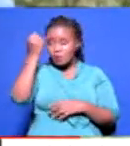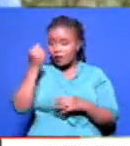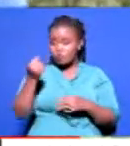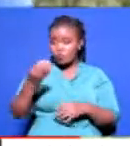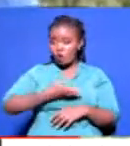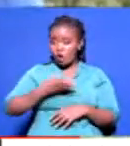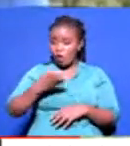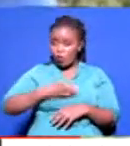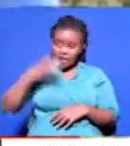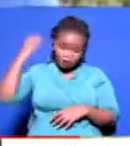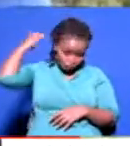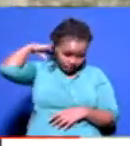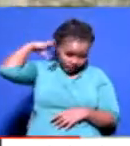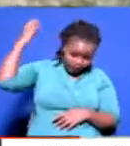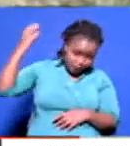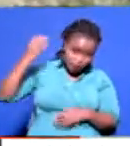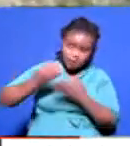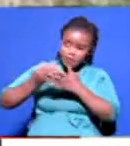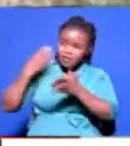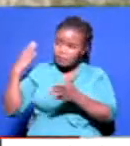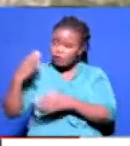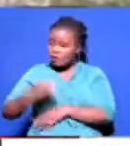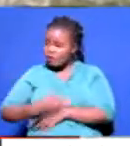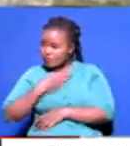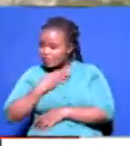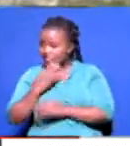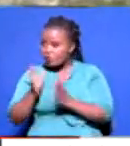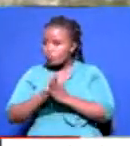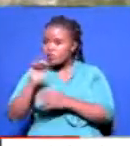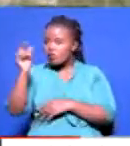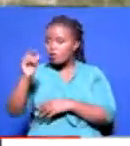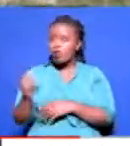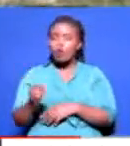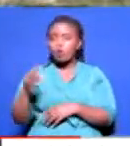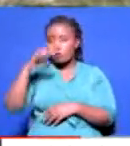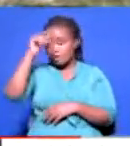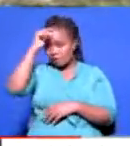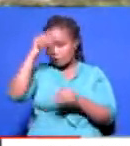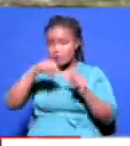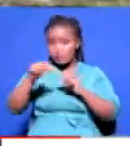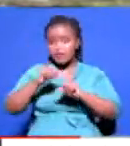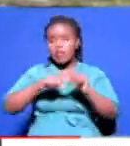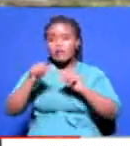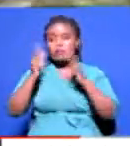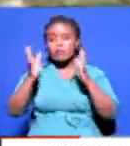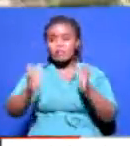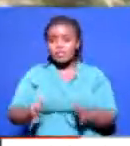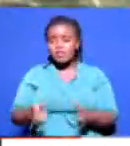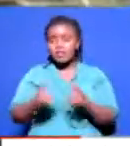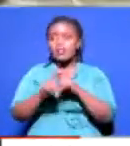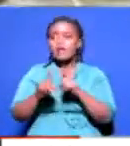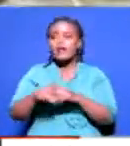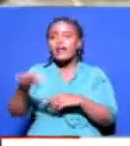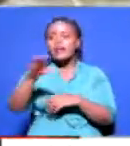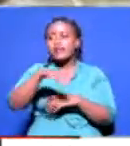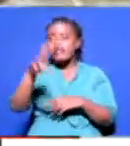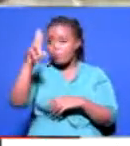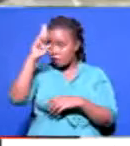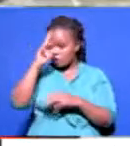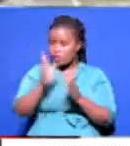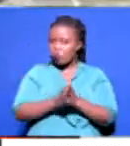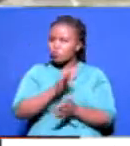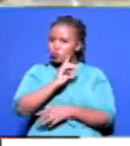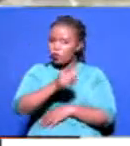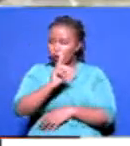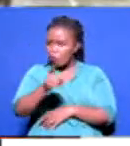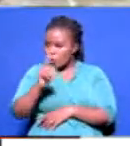earlier visited the scene in the company of local government administrators and an area police boss and warned of dire consequences